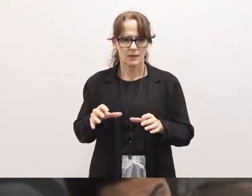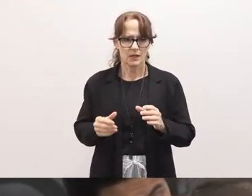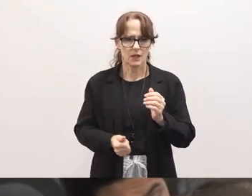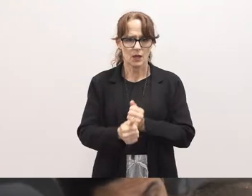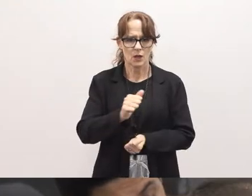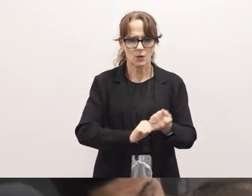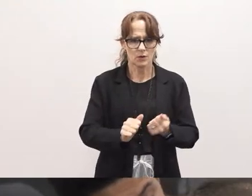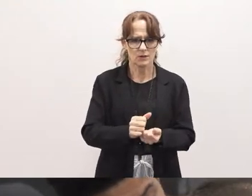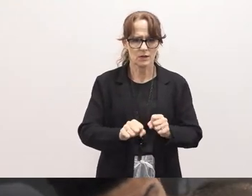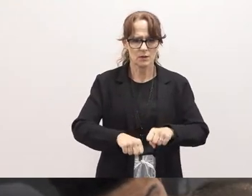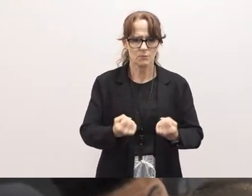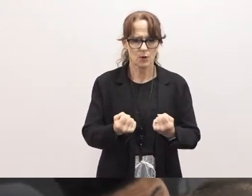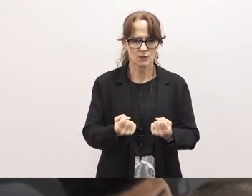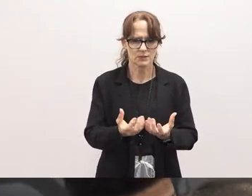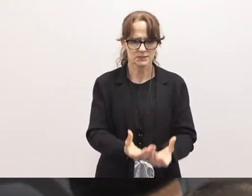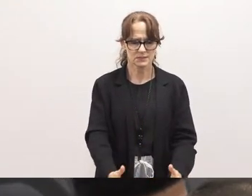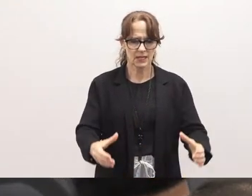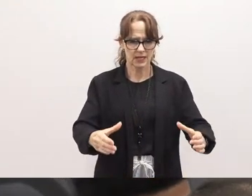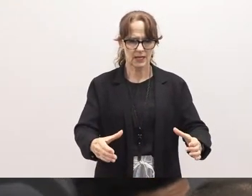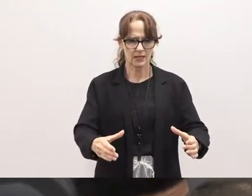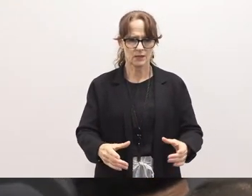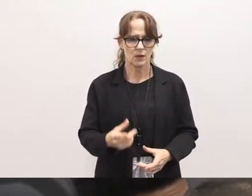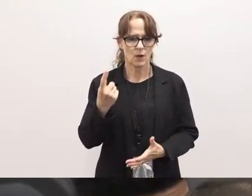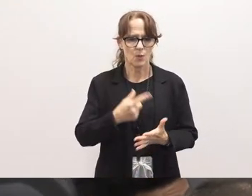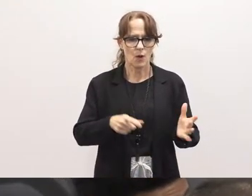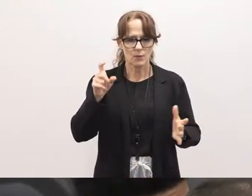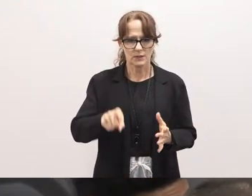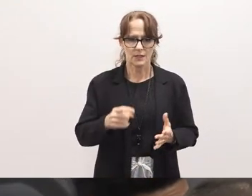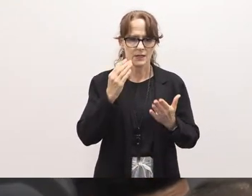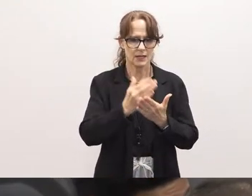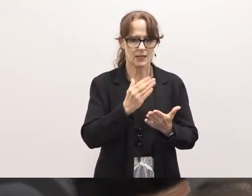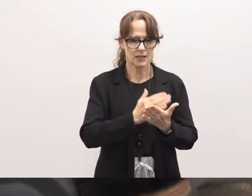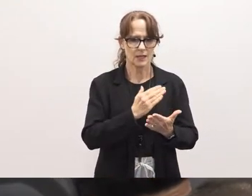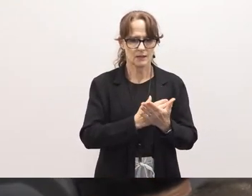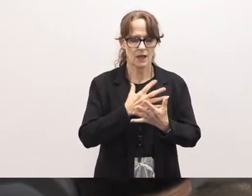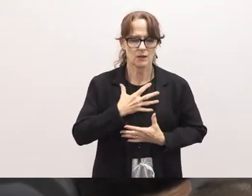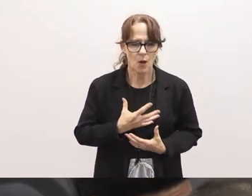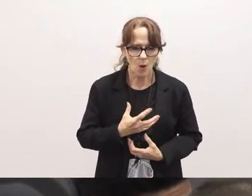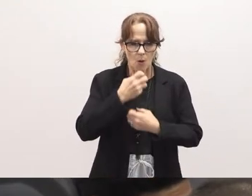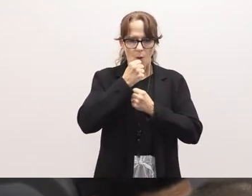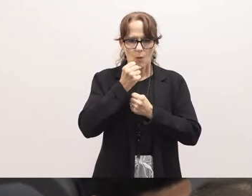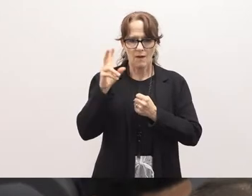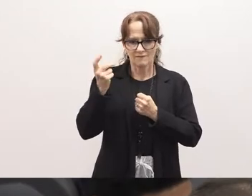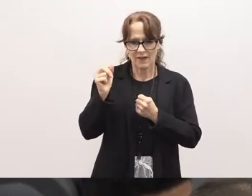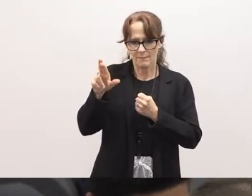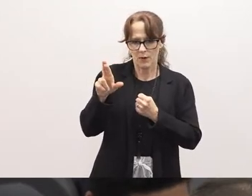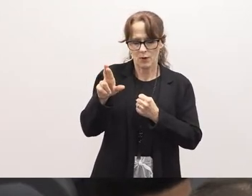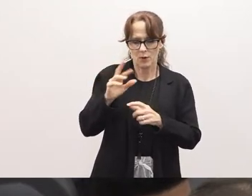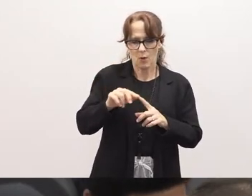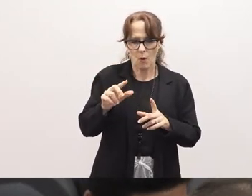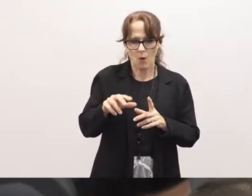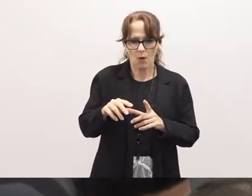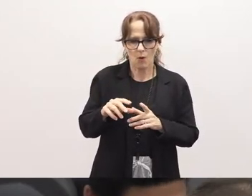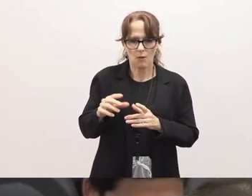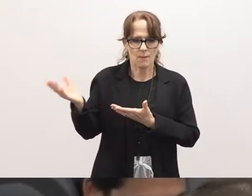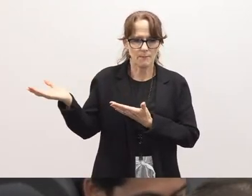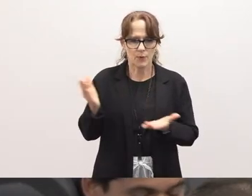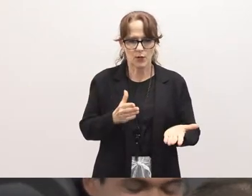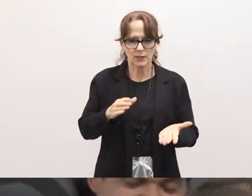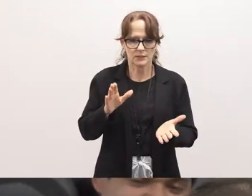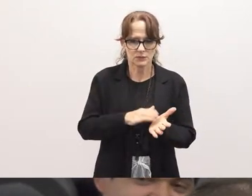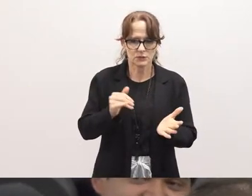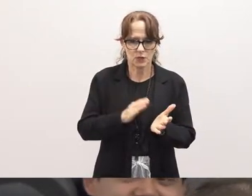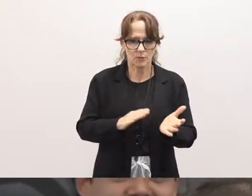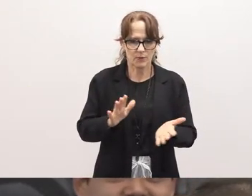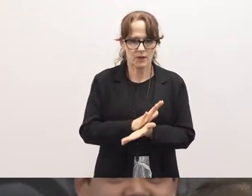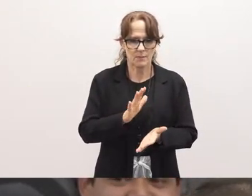in a broken sink? What we need is not lessons on how to hold our breath around vapor or how to pack soap and toilet paper. We